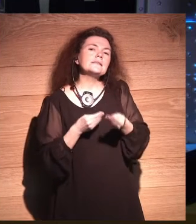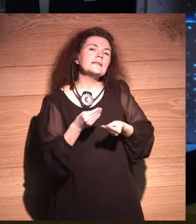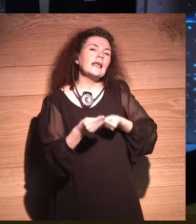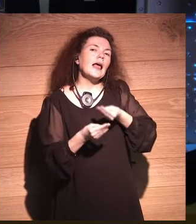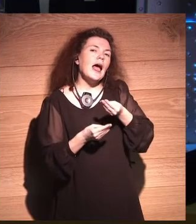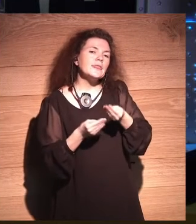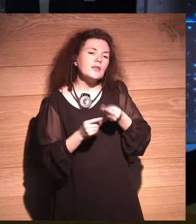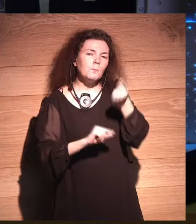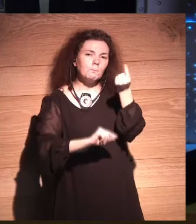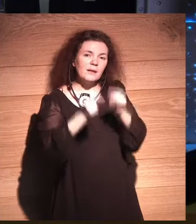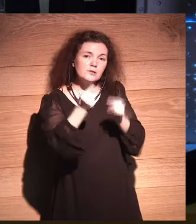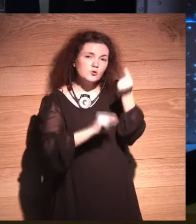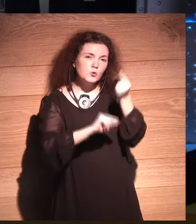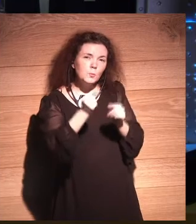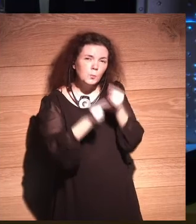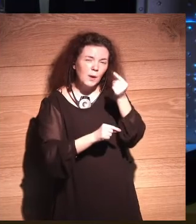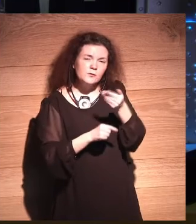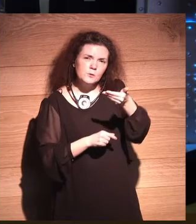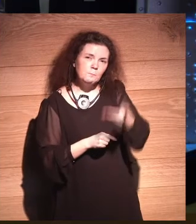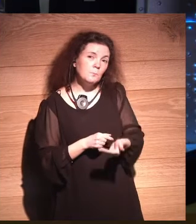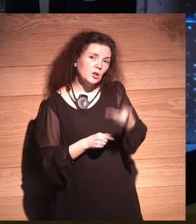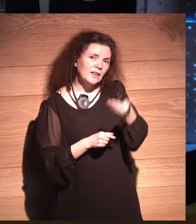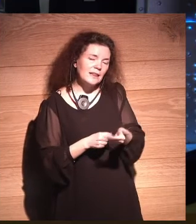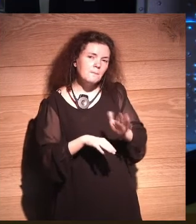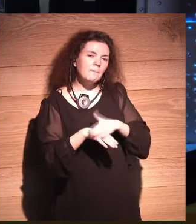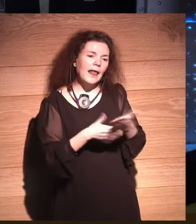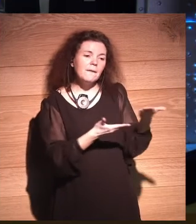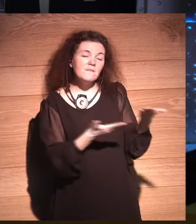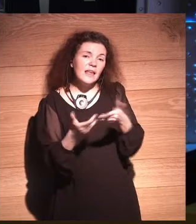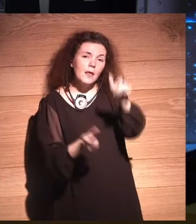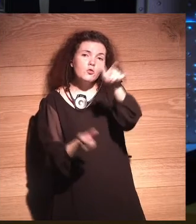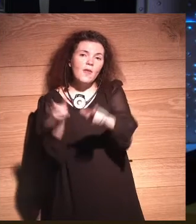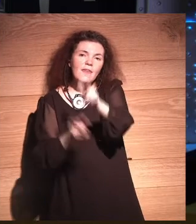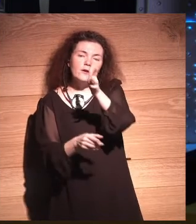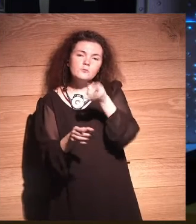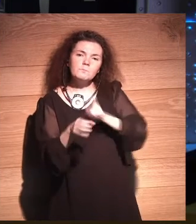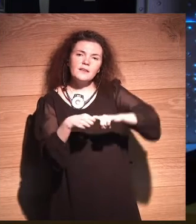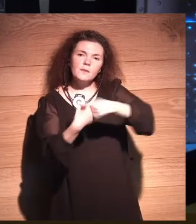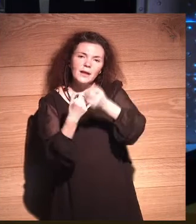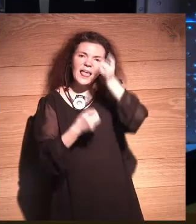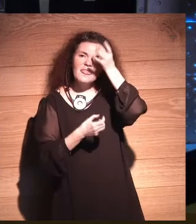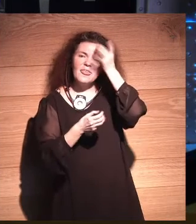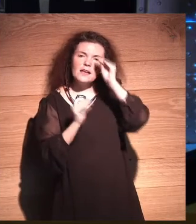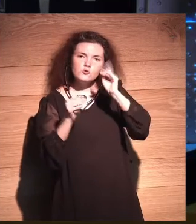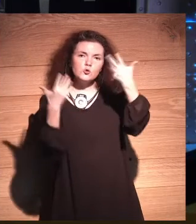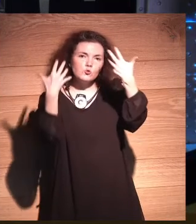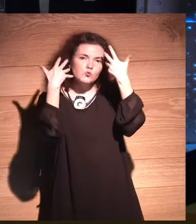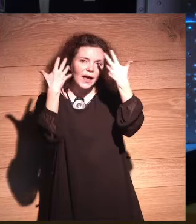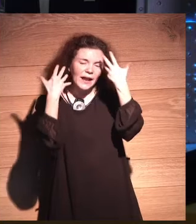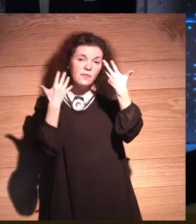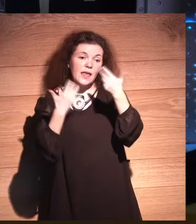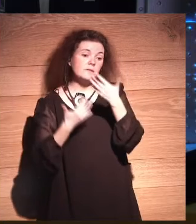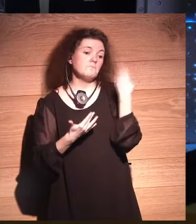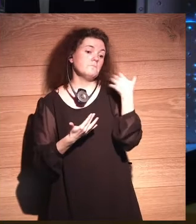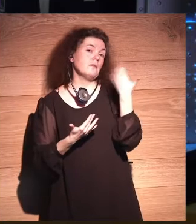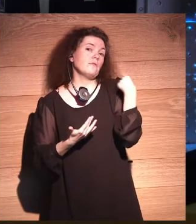participate in developing proposals for how to spend money in their own communities. And just 2 weeks ago, we had an election